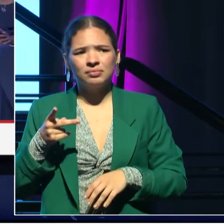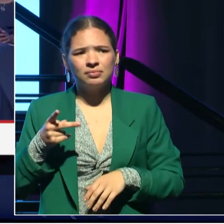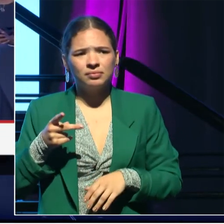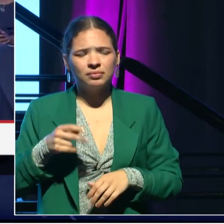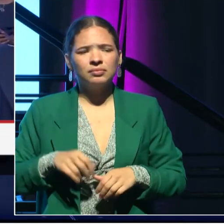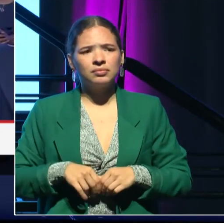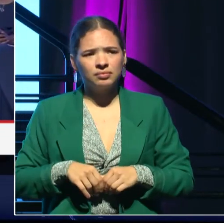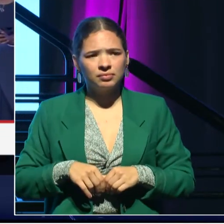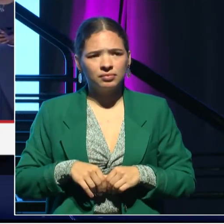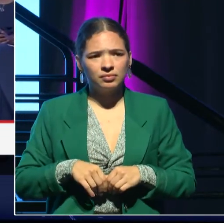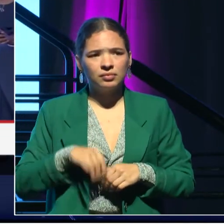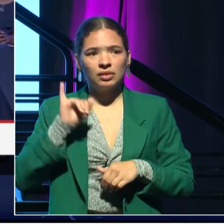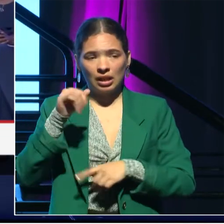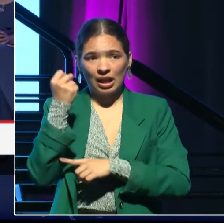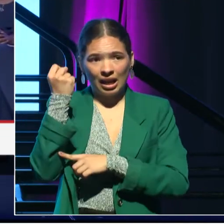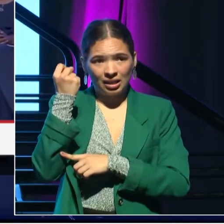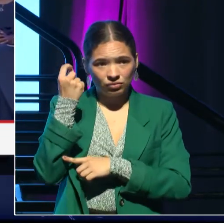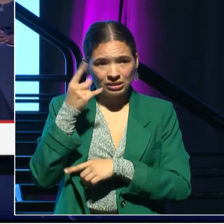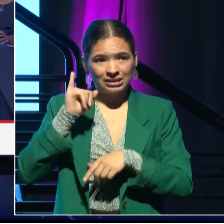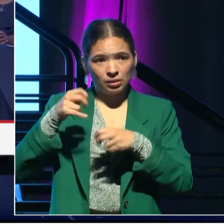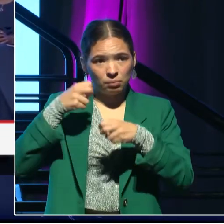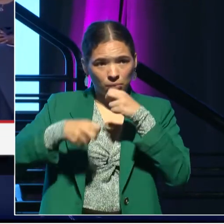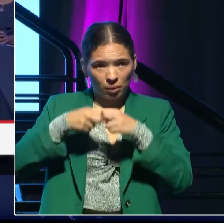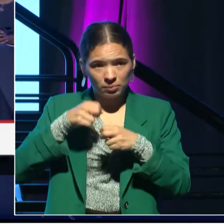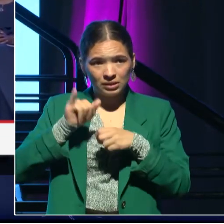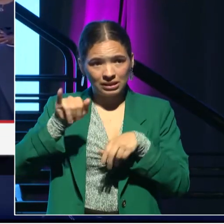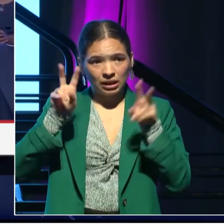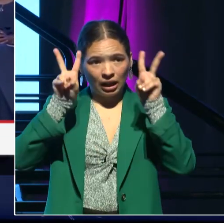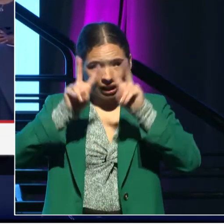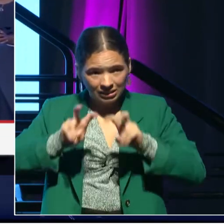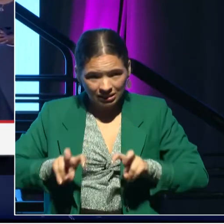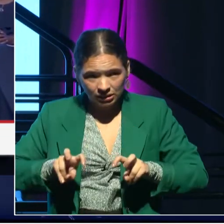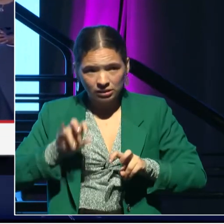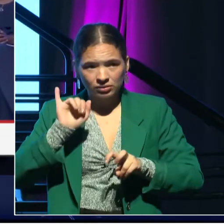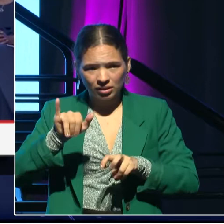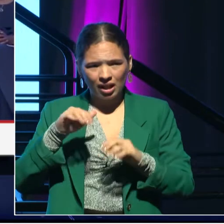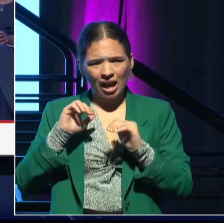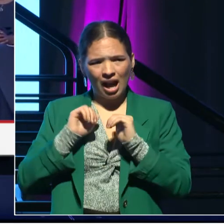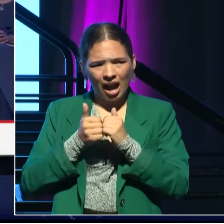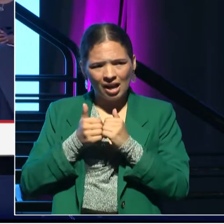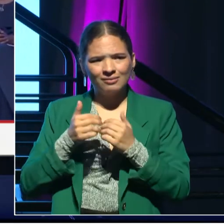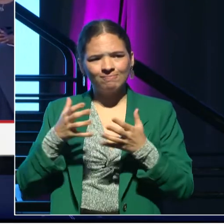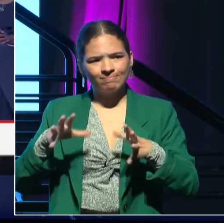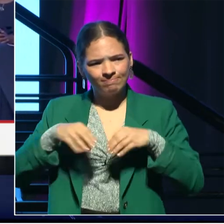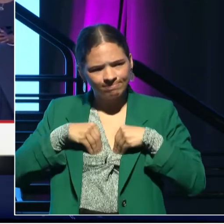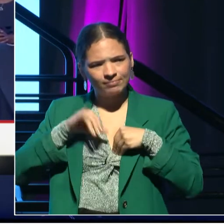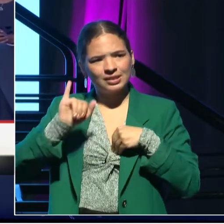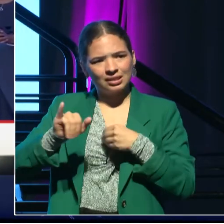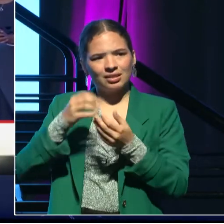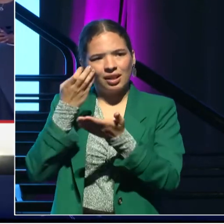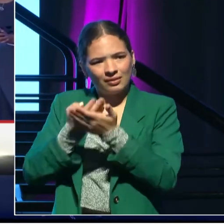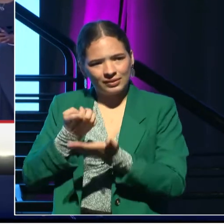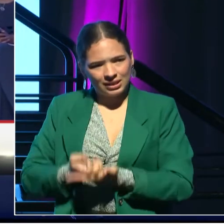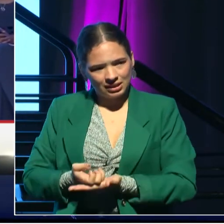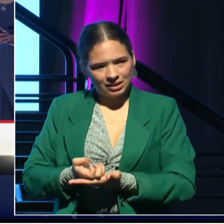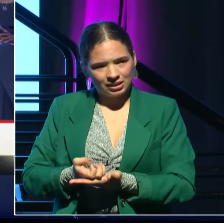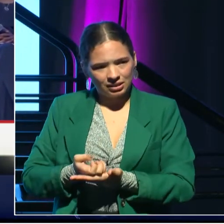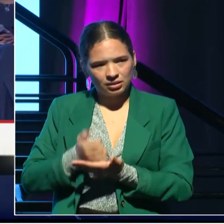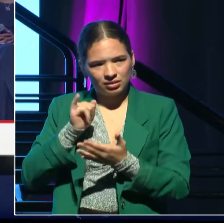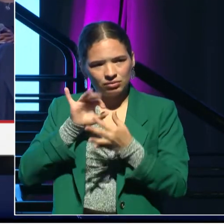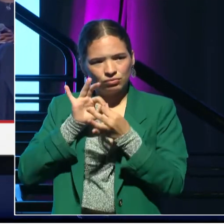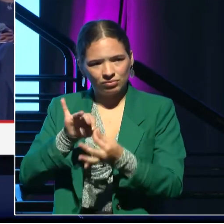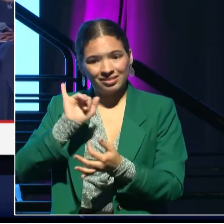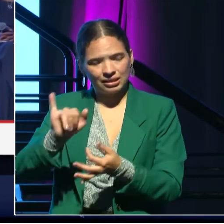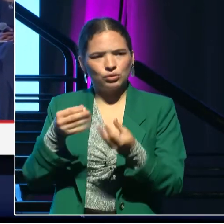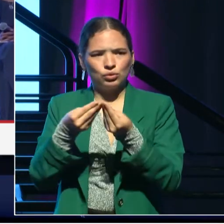the problem after doing that assessment, then we can embrace evidence-based solutions to save lives. This is not